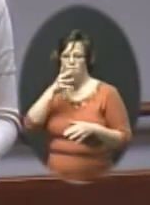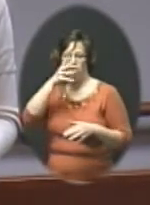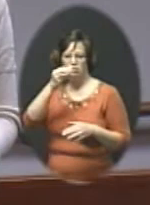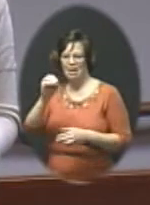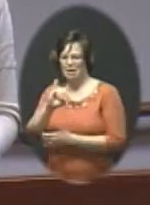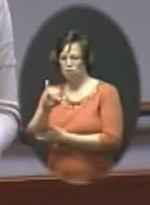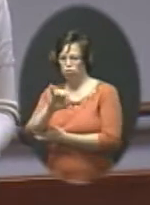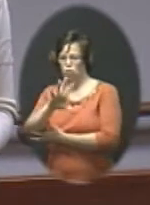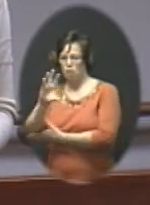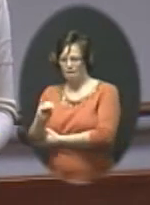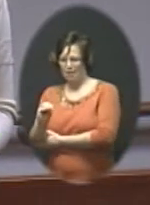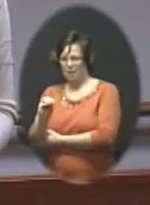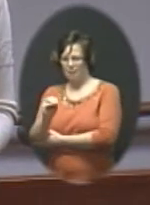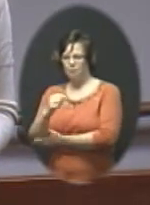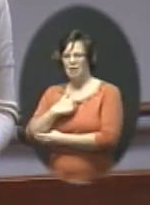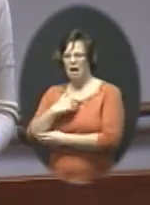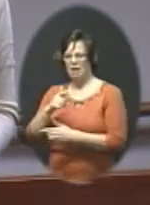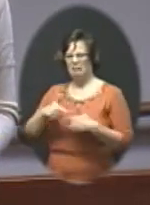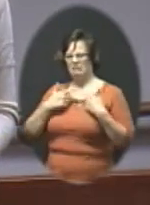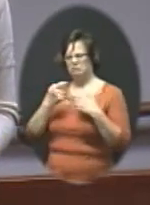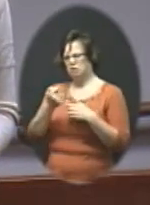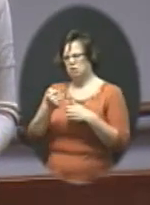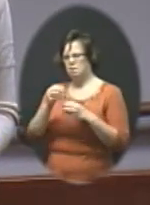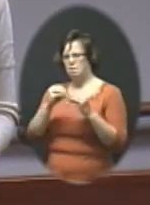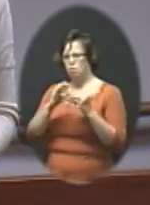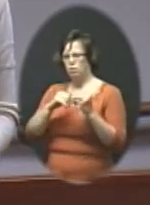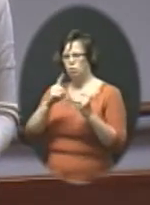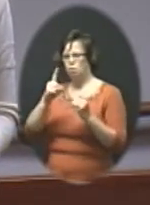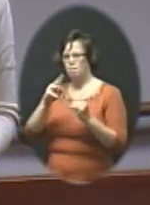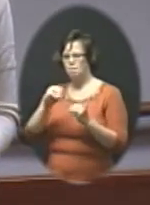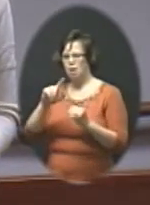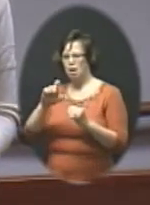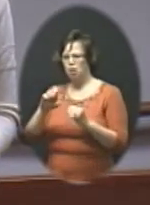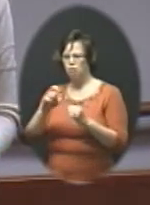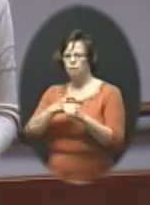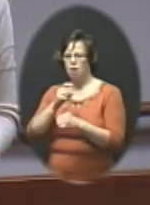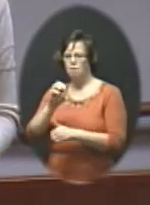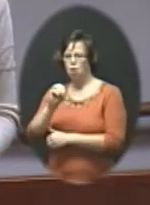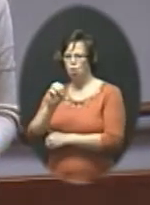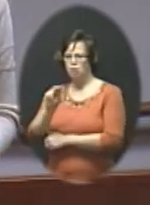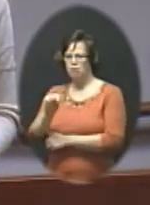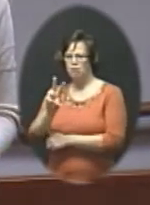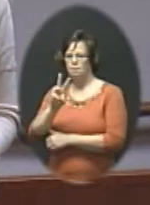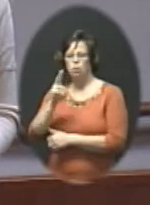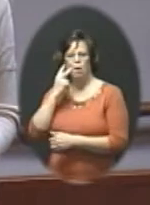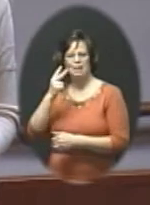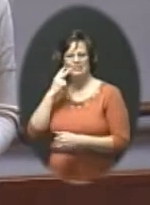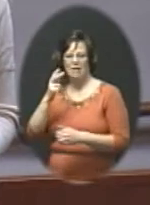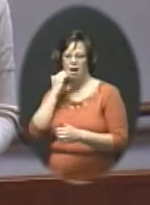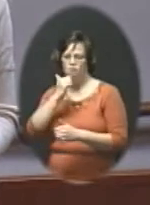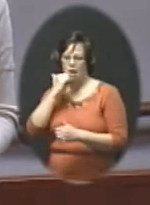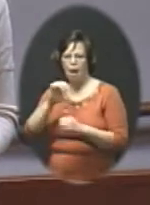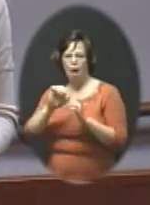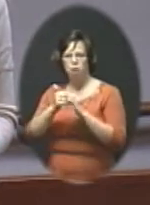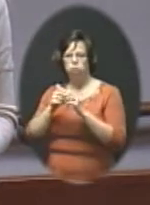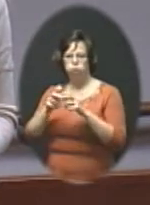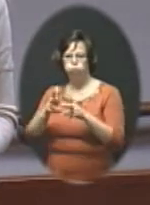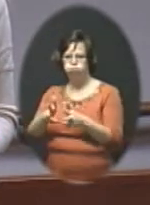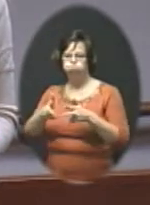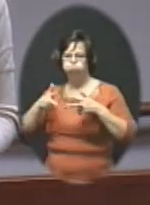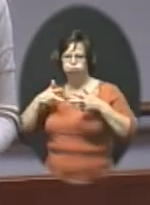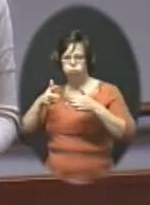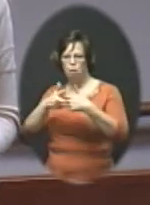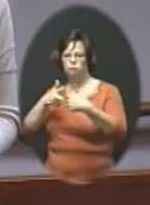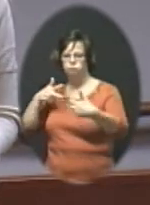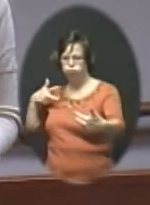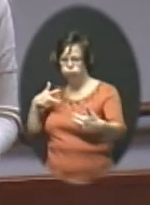companies. I live just over a mile from O&W, and I see firsthand every day how congested traffic gets in the areas around school, and I've also seen